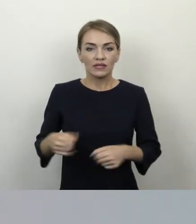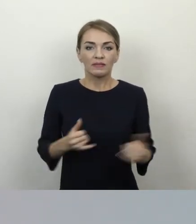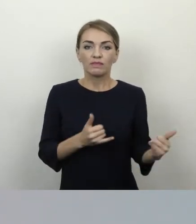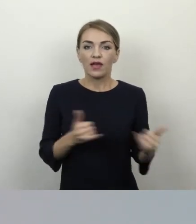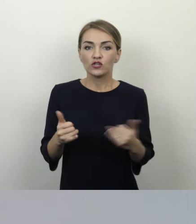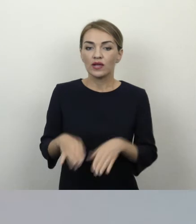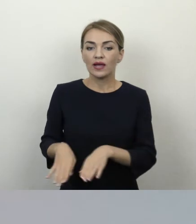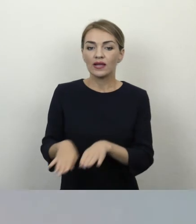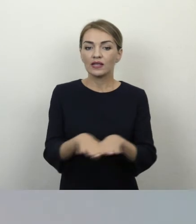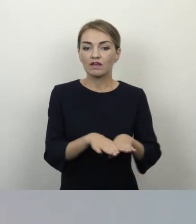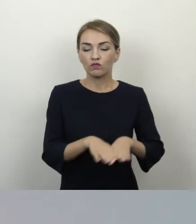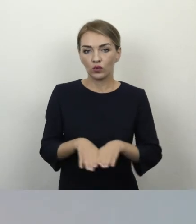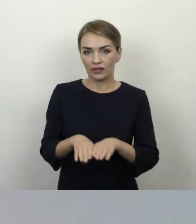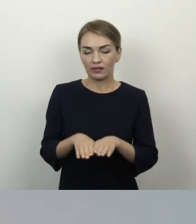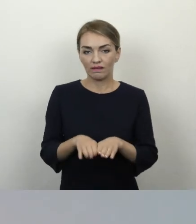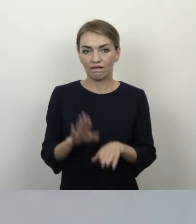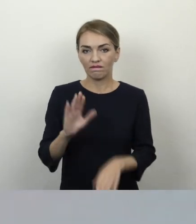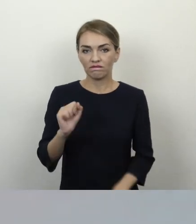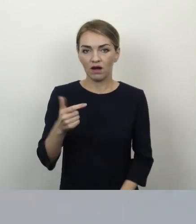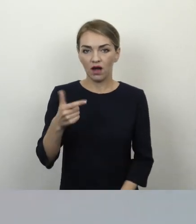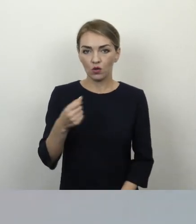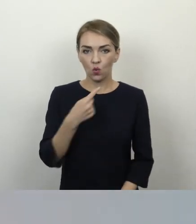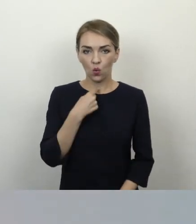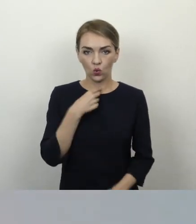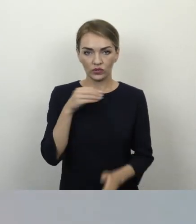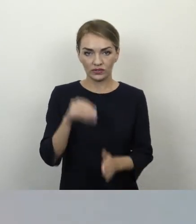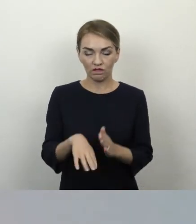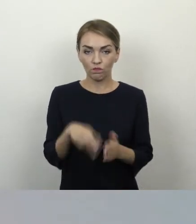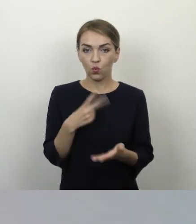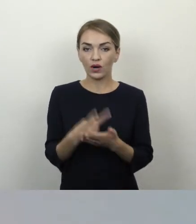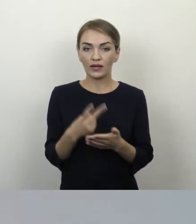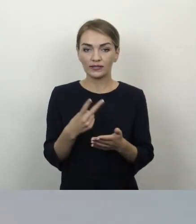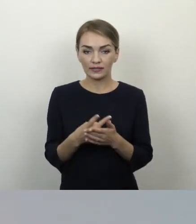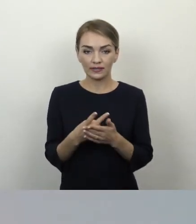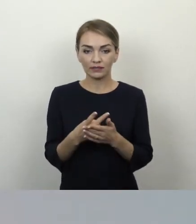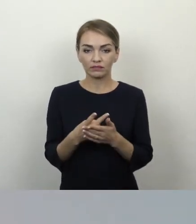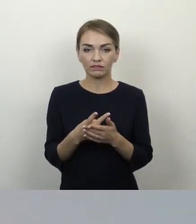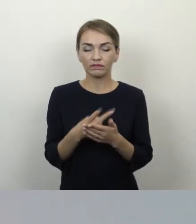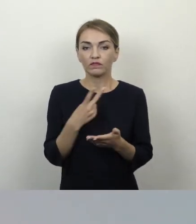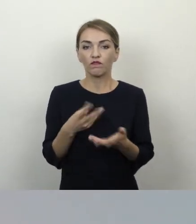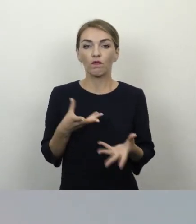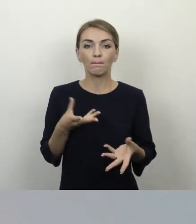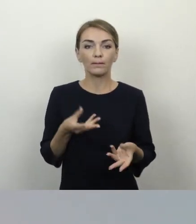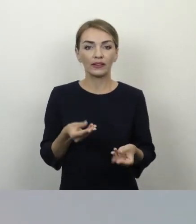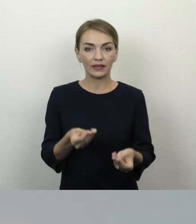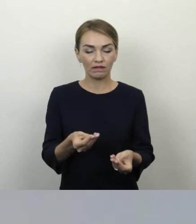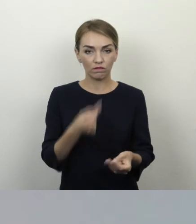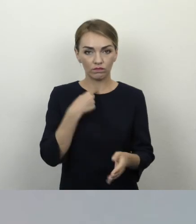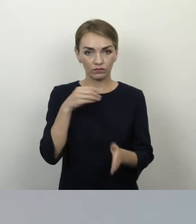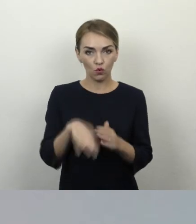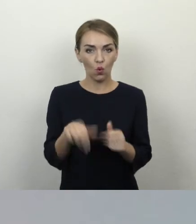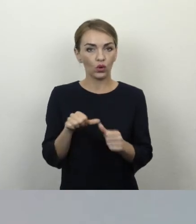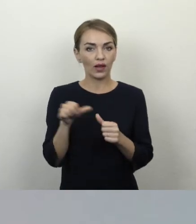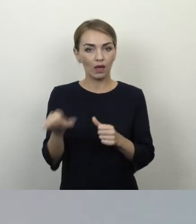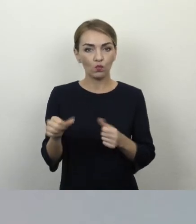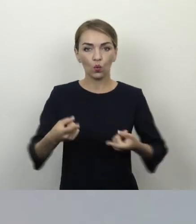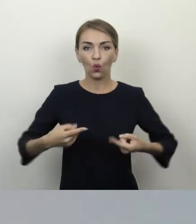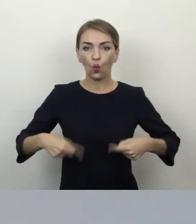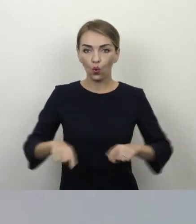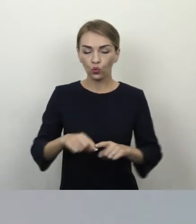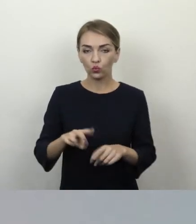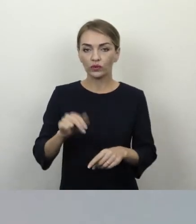districts and how to make sure that the votes have an equal weight. And this shows the number